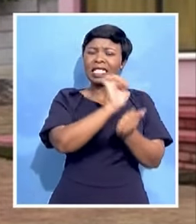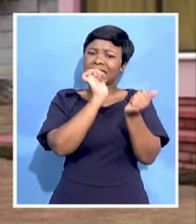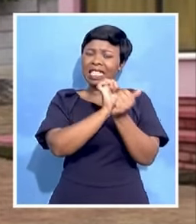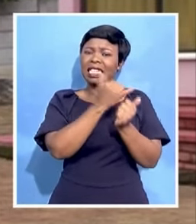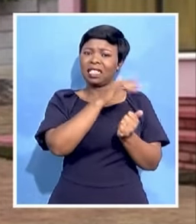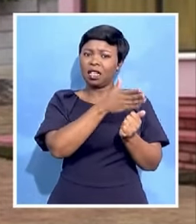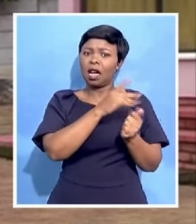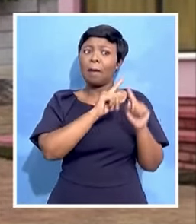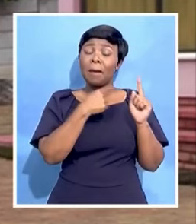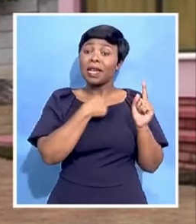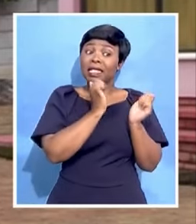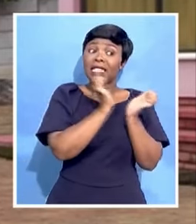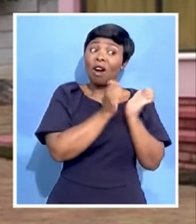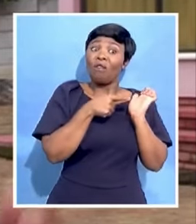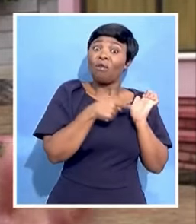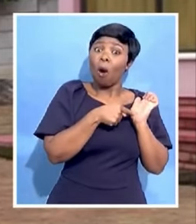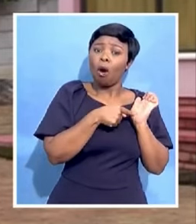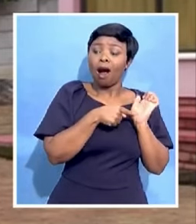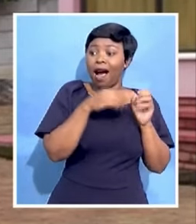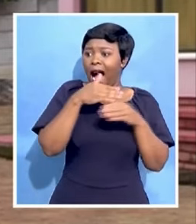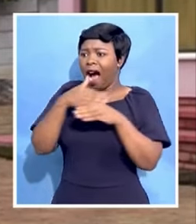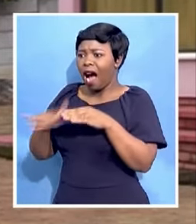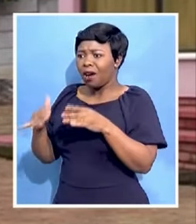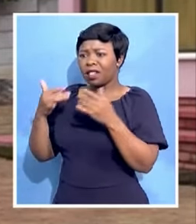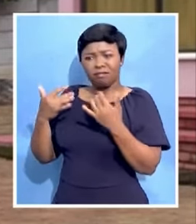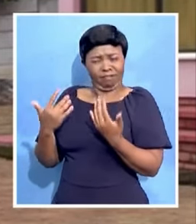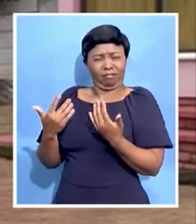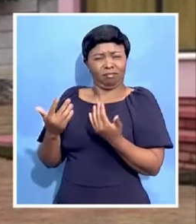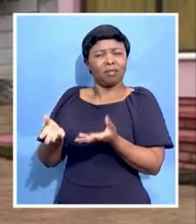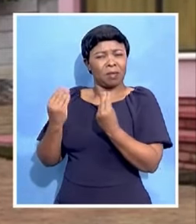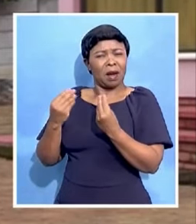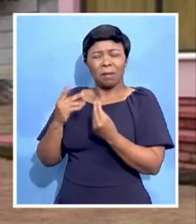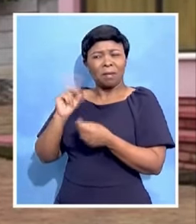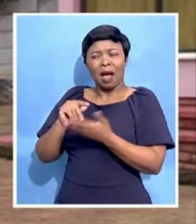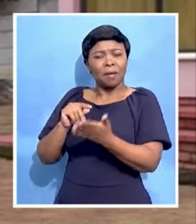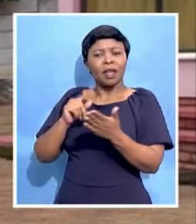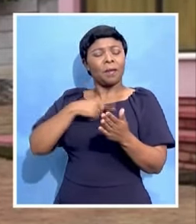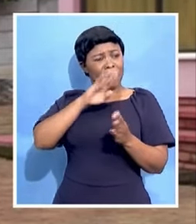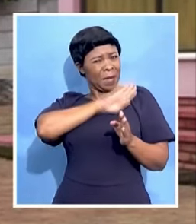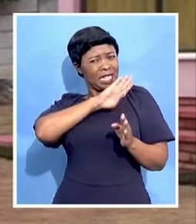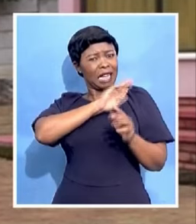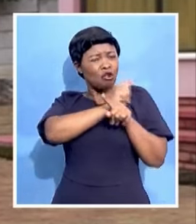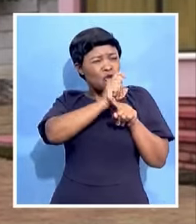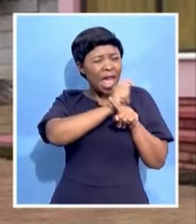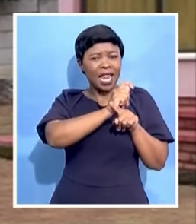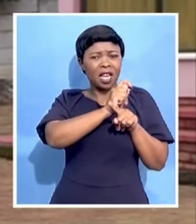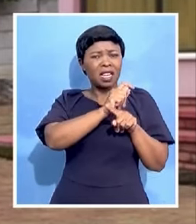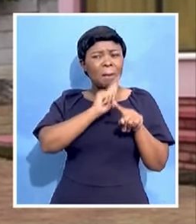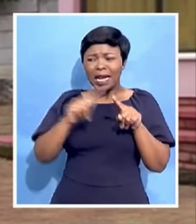exile for, the things that I had military training for, are still in place.